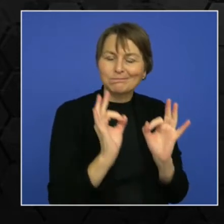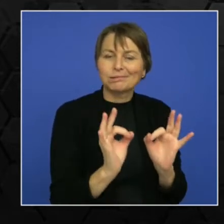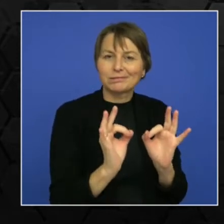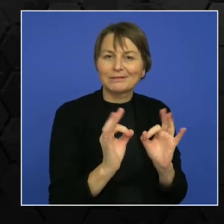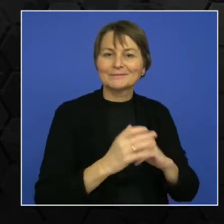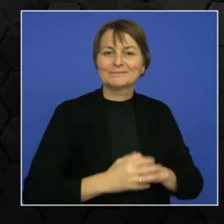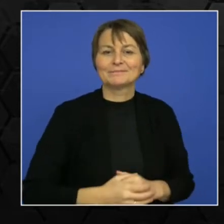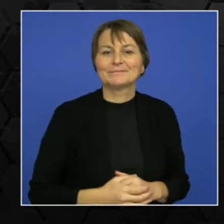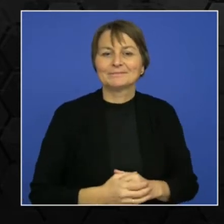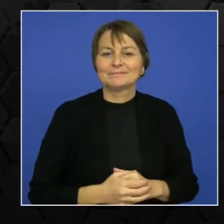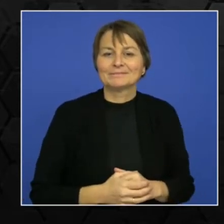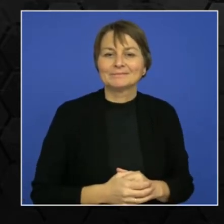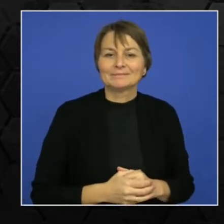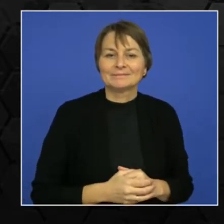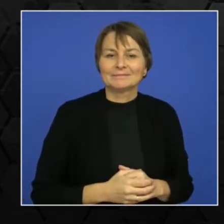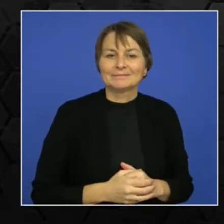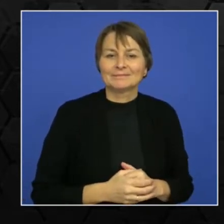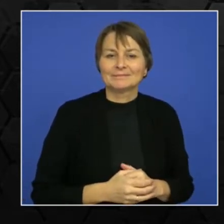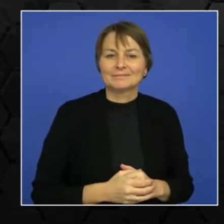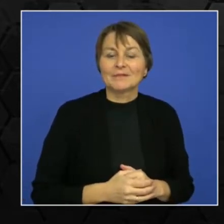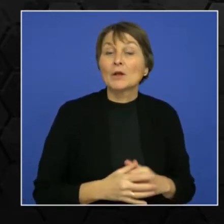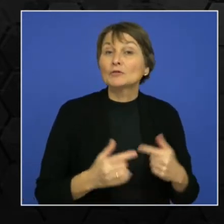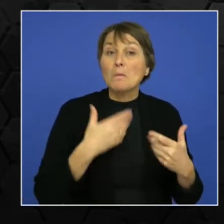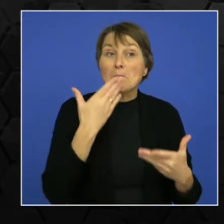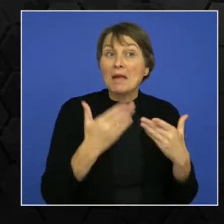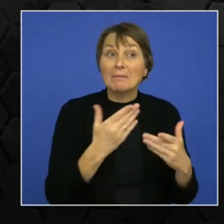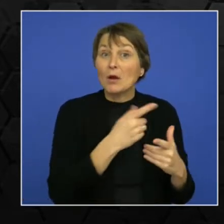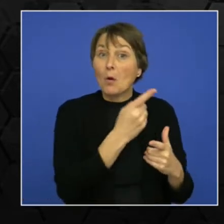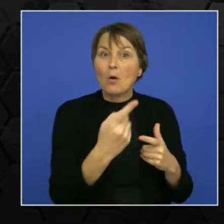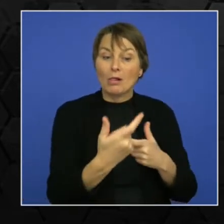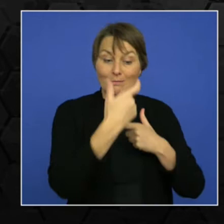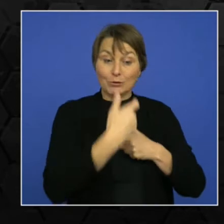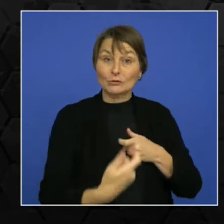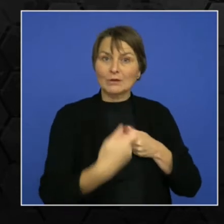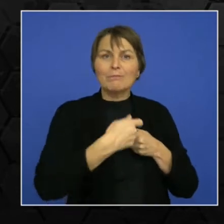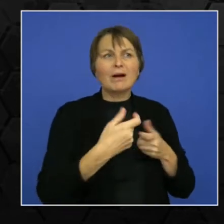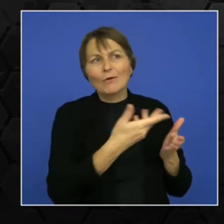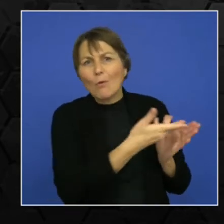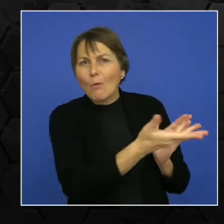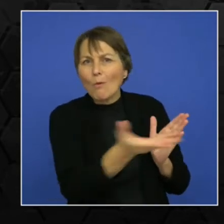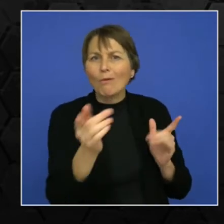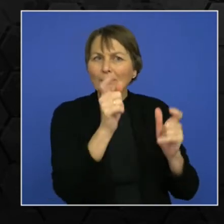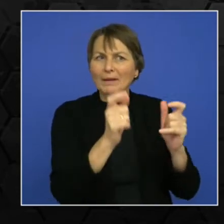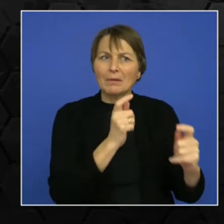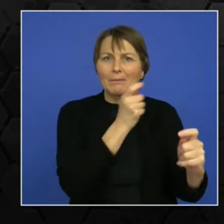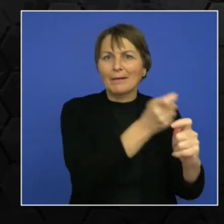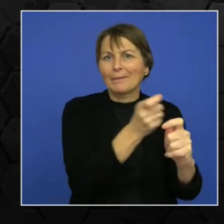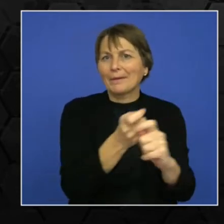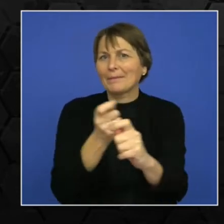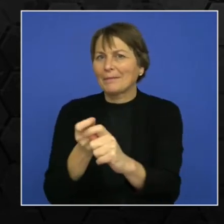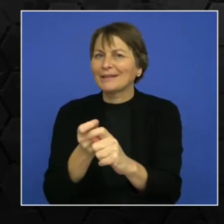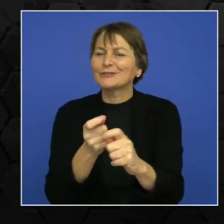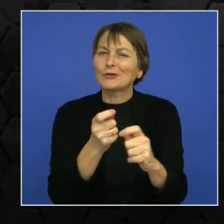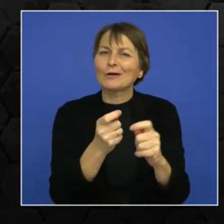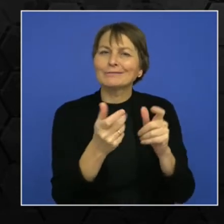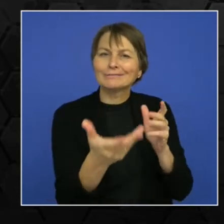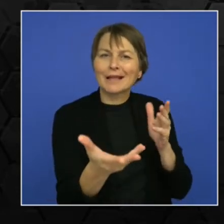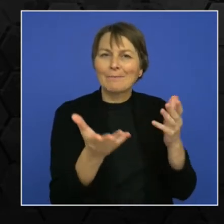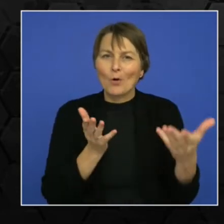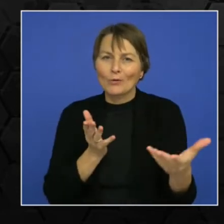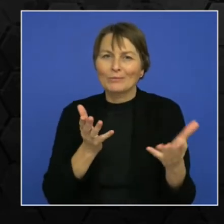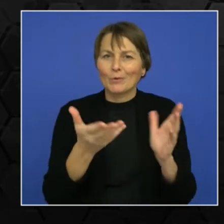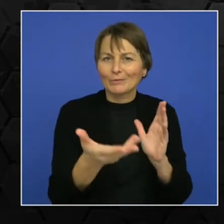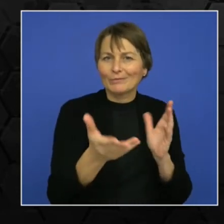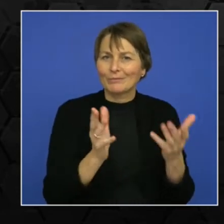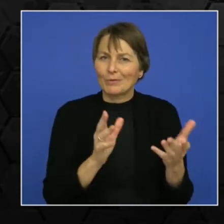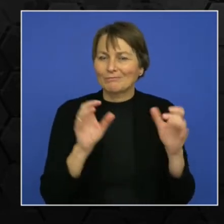kind of infer from the entire population and it will give out the results. But like we may like it or dislike it, like it